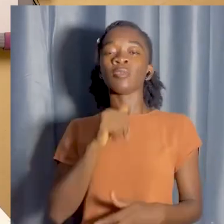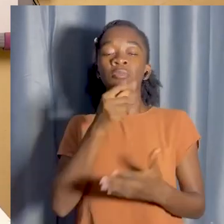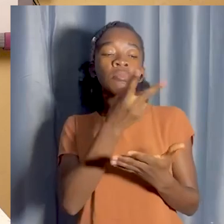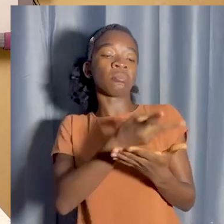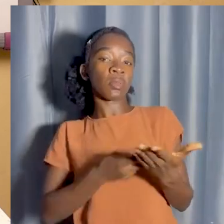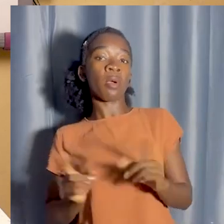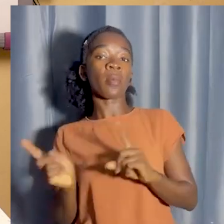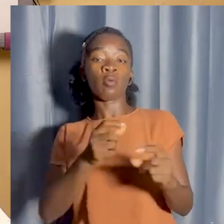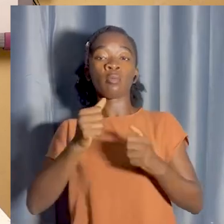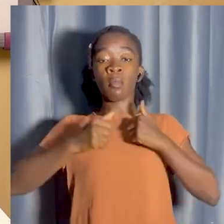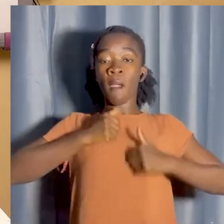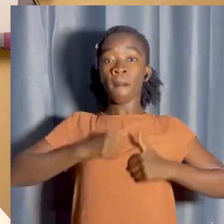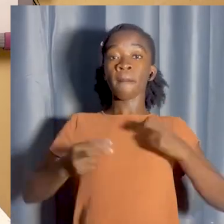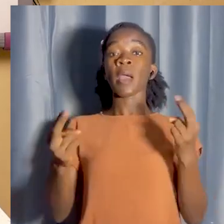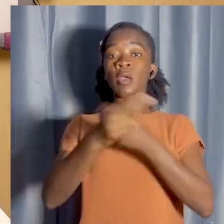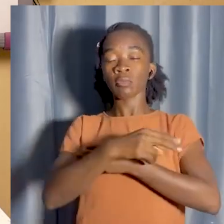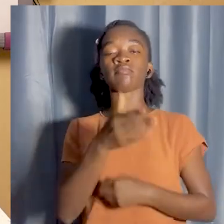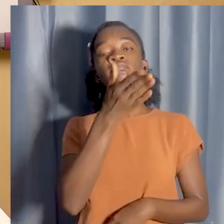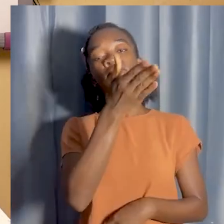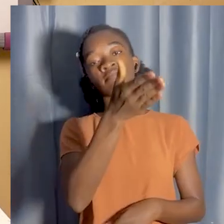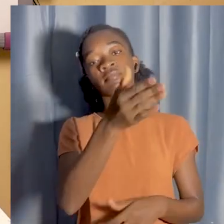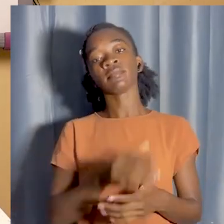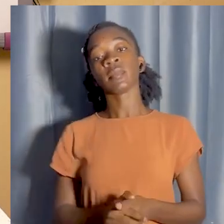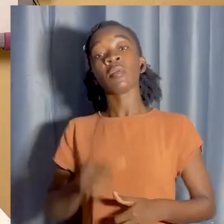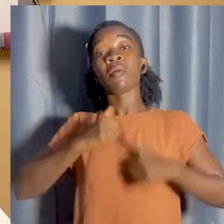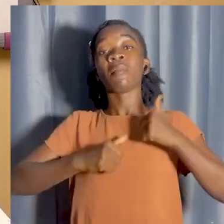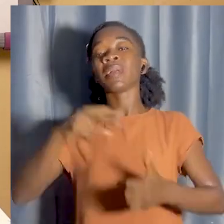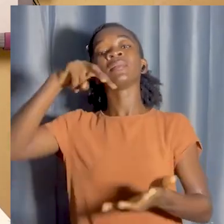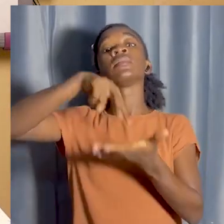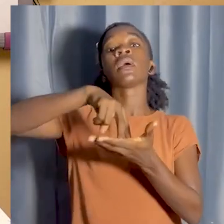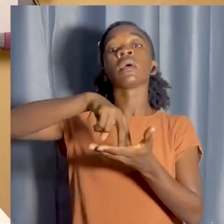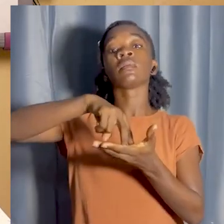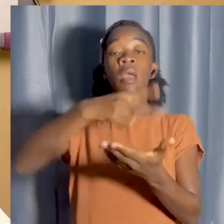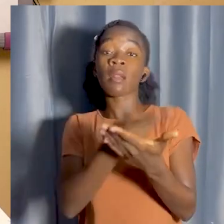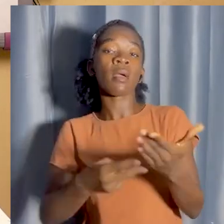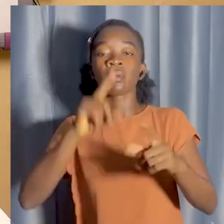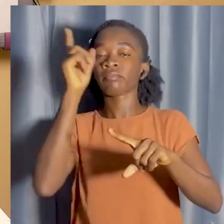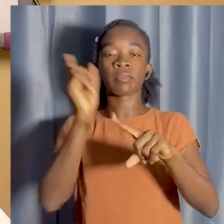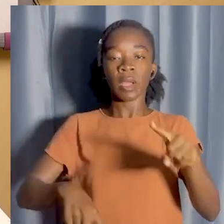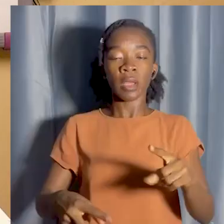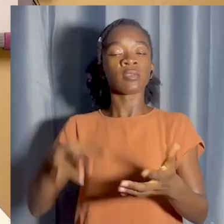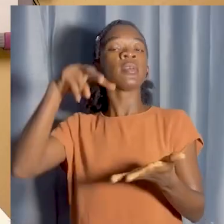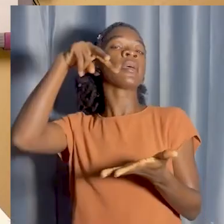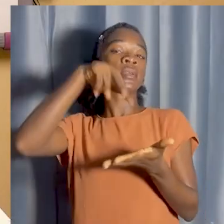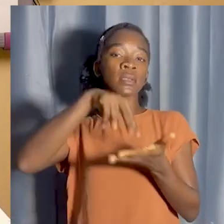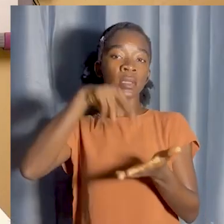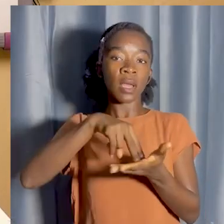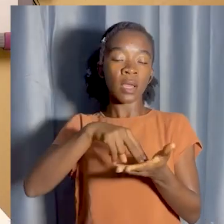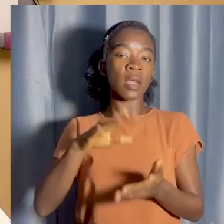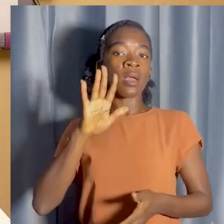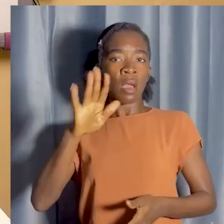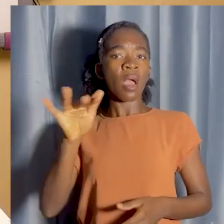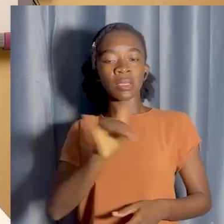the shower. So obviously you cannot lie down when you are taking a bath or you are in the shower. So then you would stand and still put your hand behind